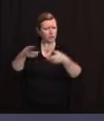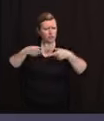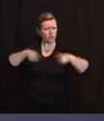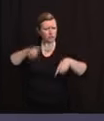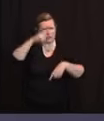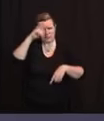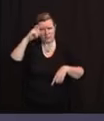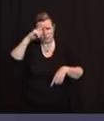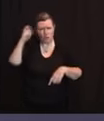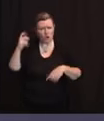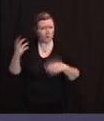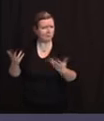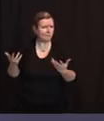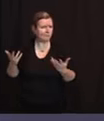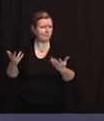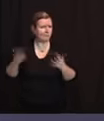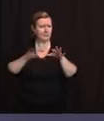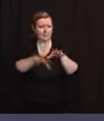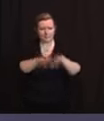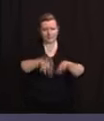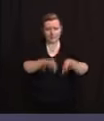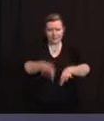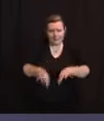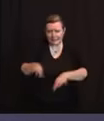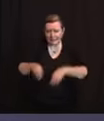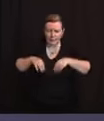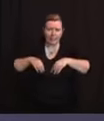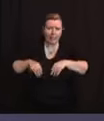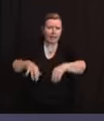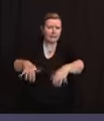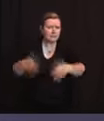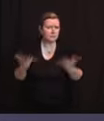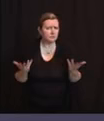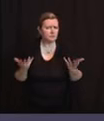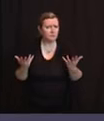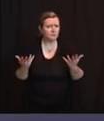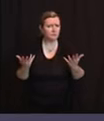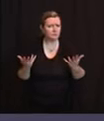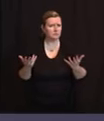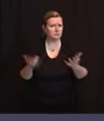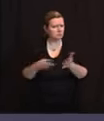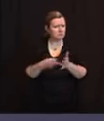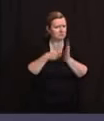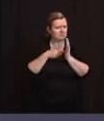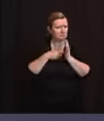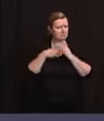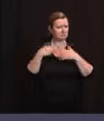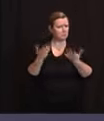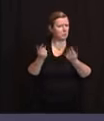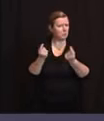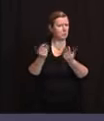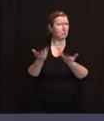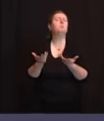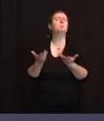those farms, but they are merely recommendations and not mandated. Why is that? The guidelines also allow farmers to